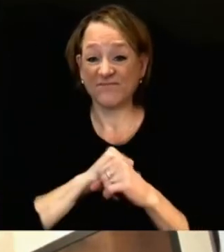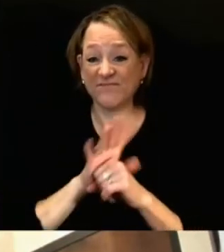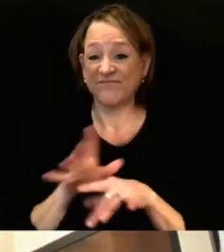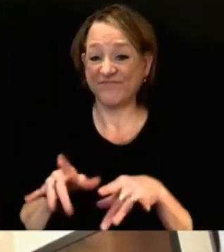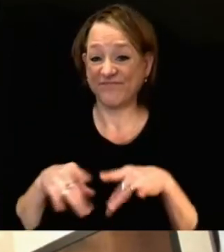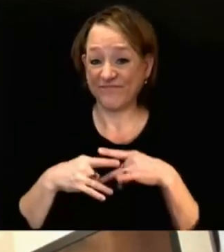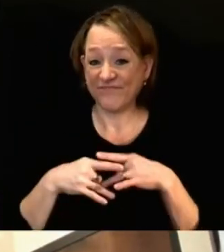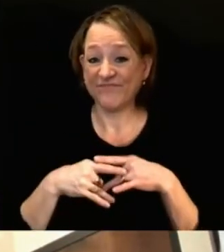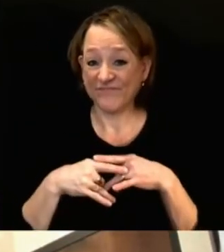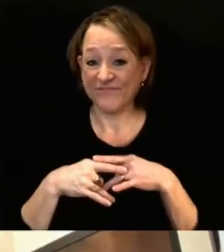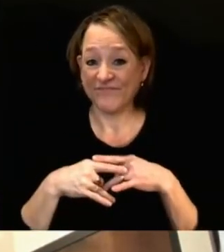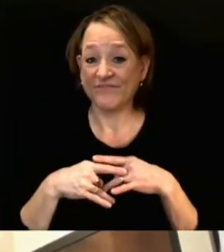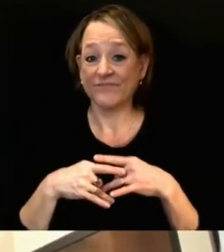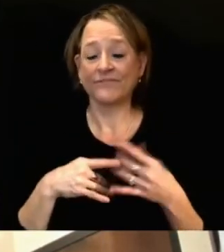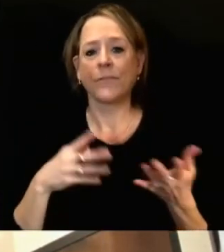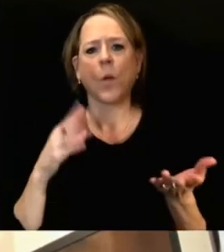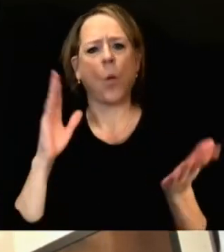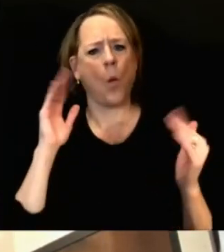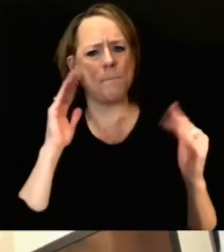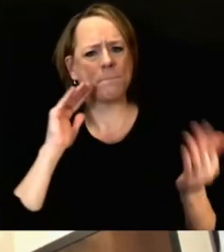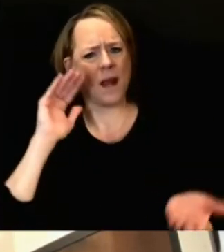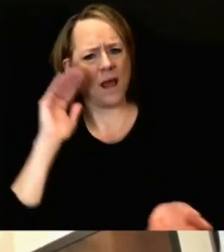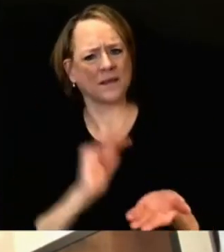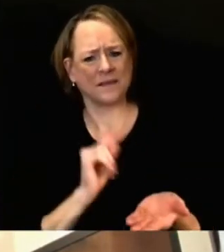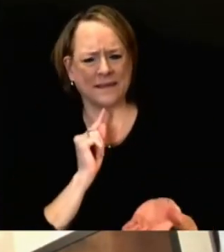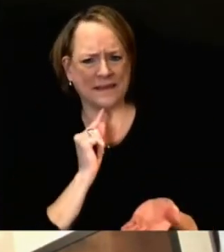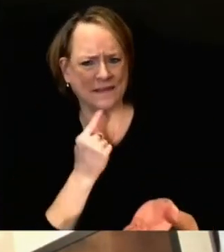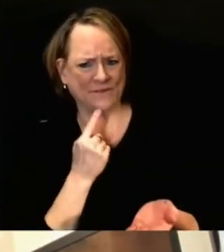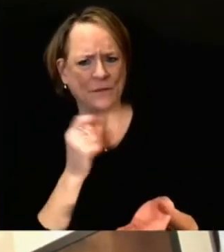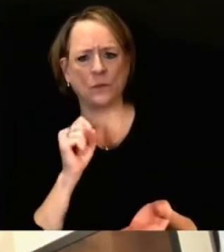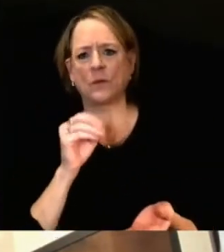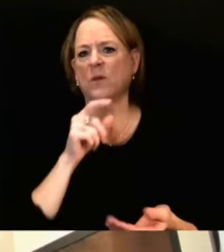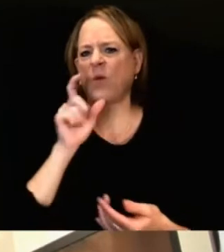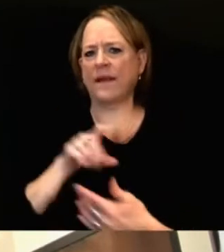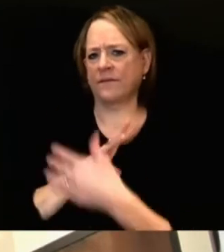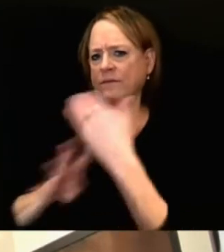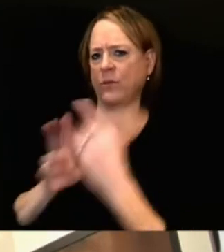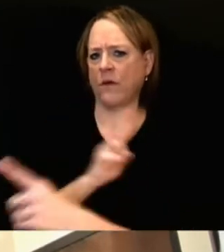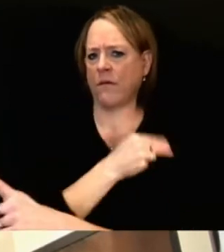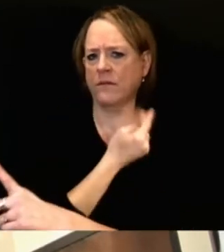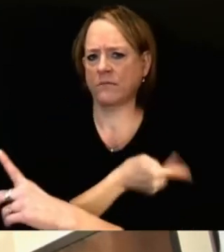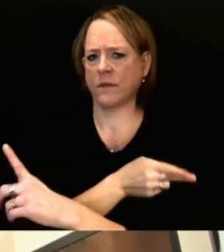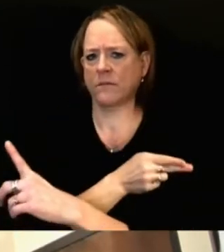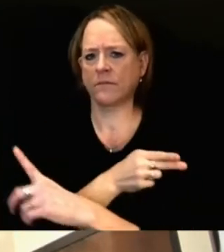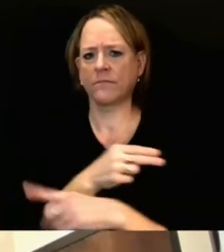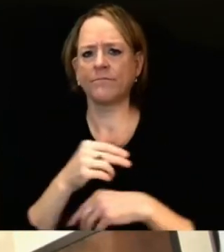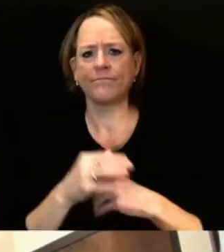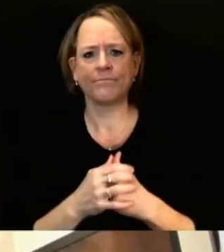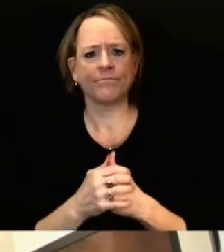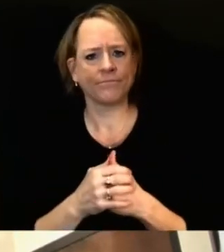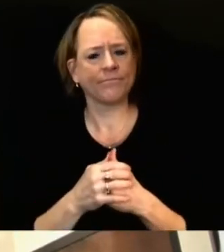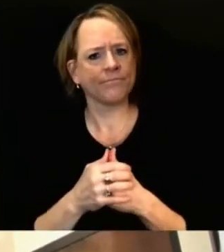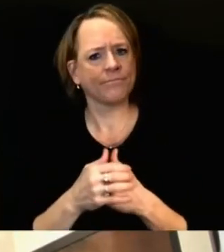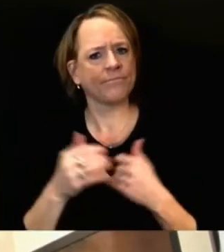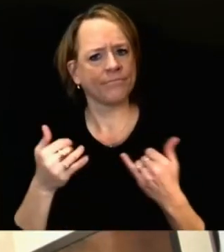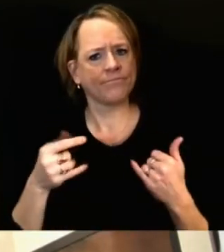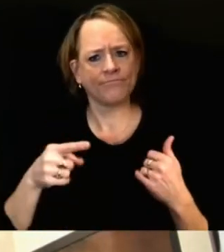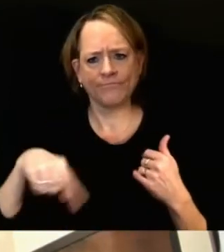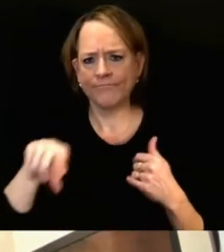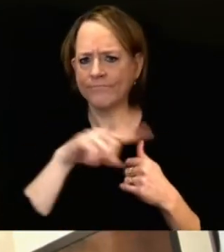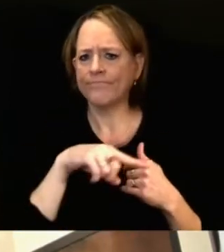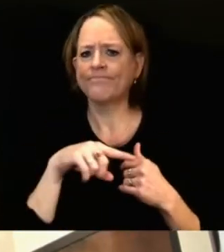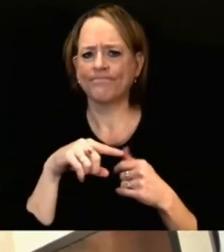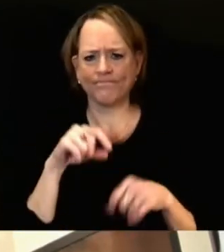all experiencing this pandemic together in an important way, in that our hospital systems